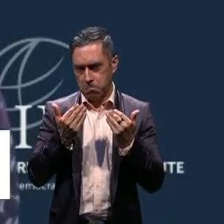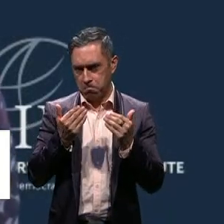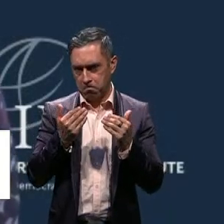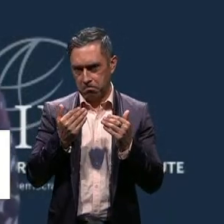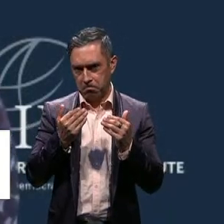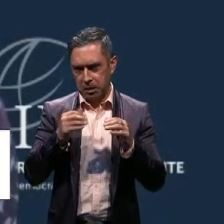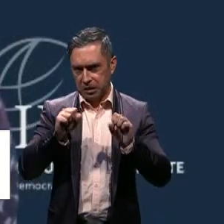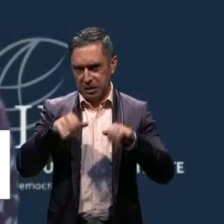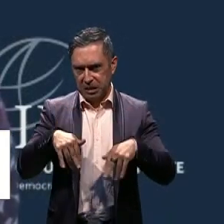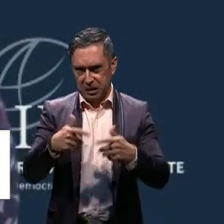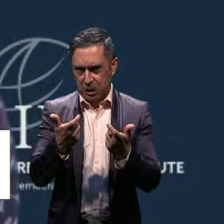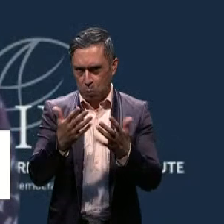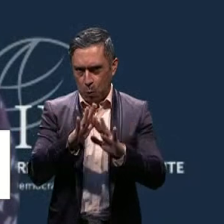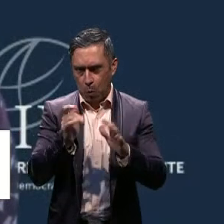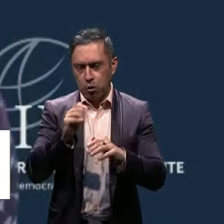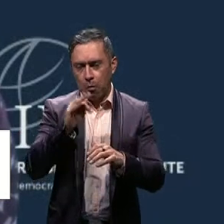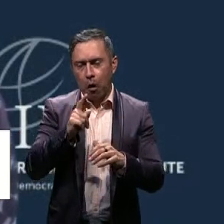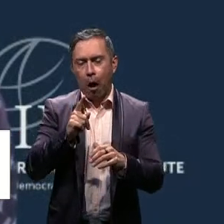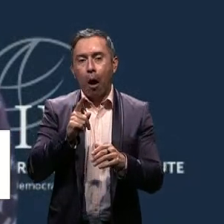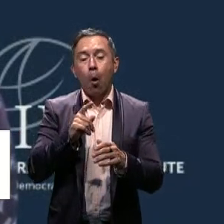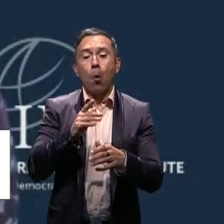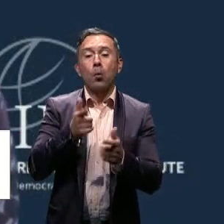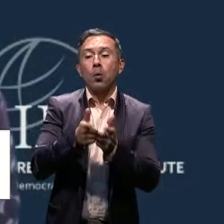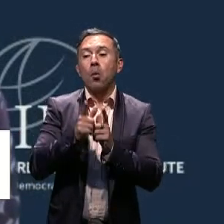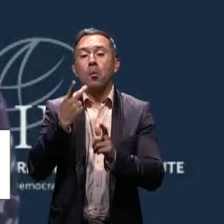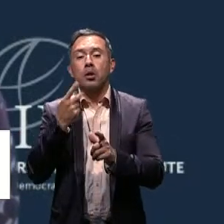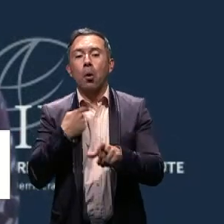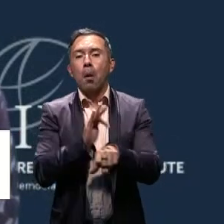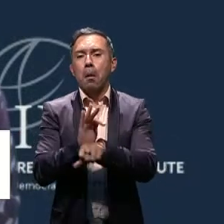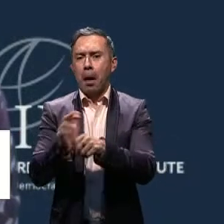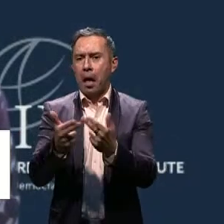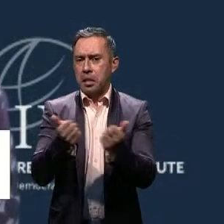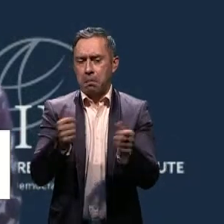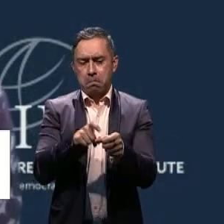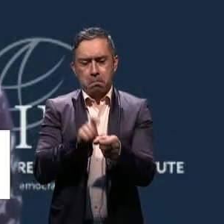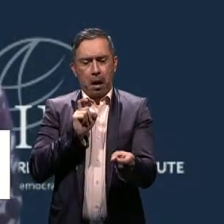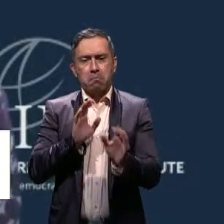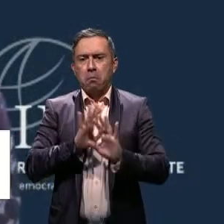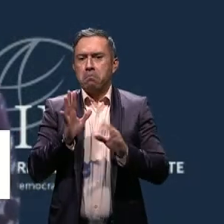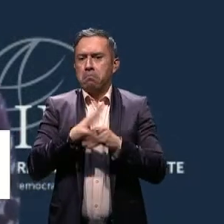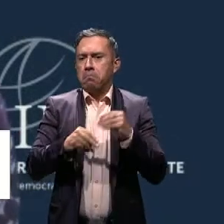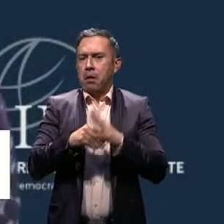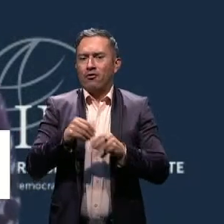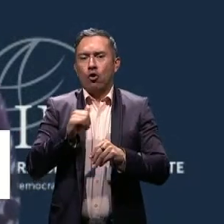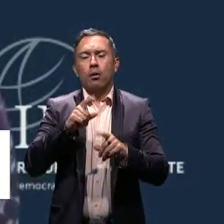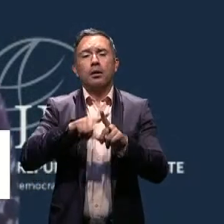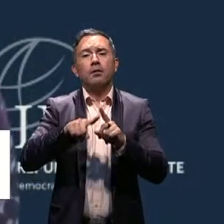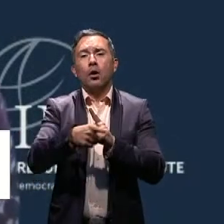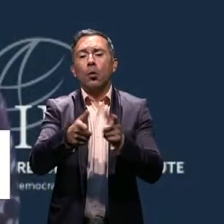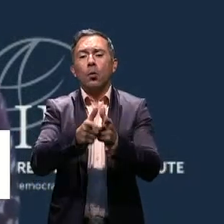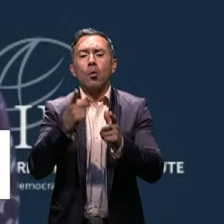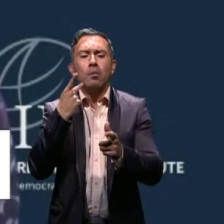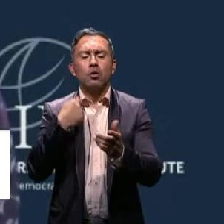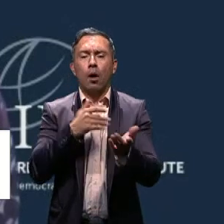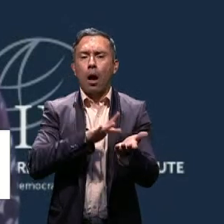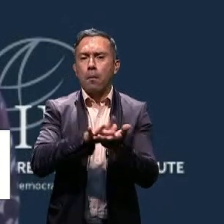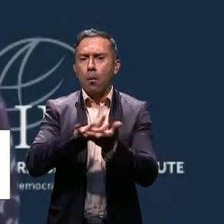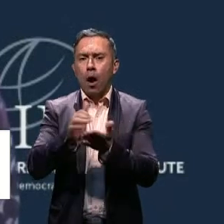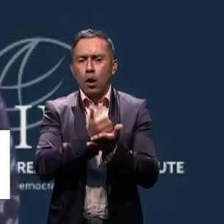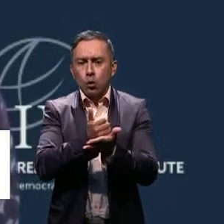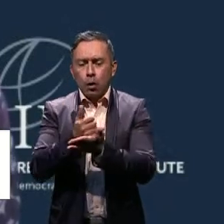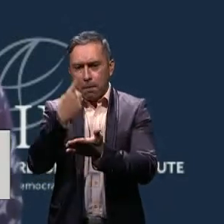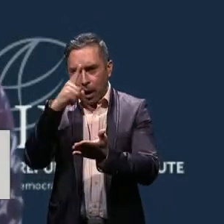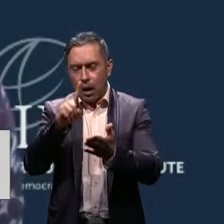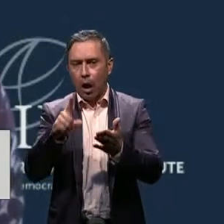which promotes freedom and democracy in around the world. It helps the political parties to be more receptive and strengthens